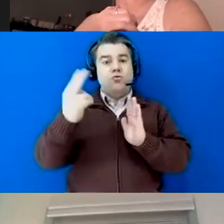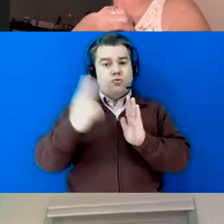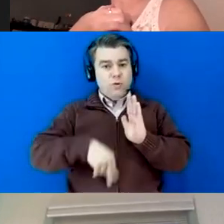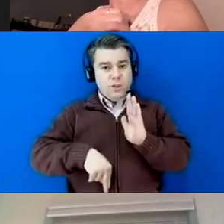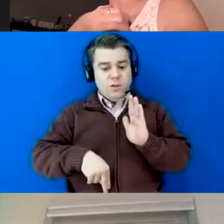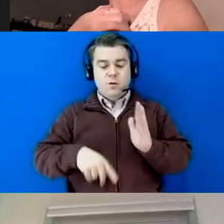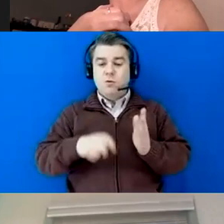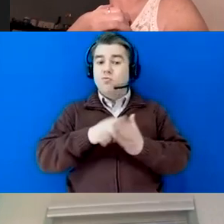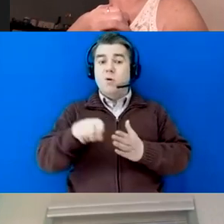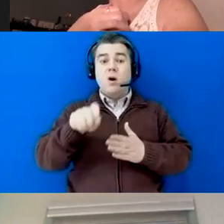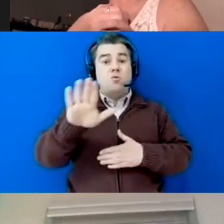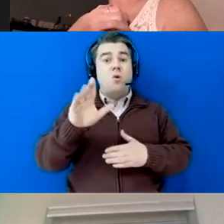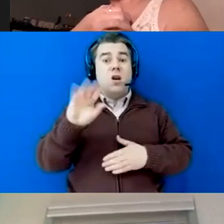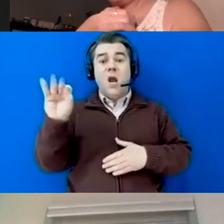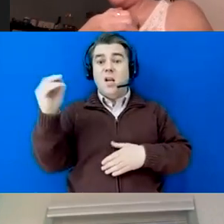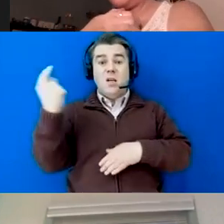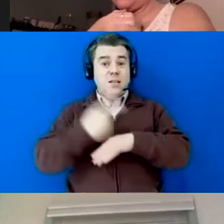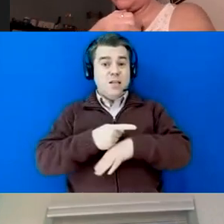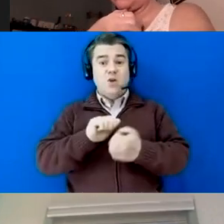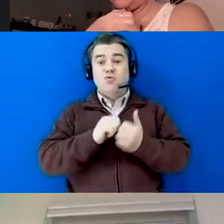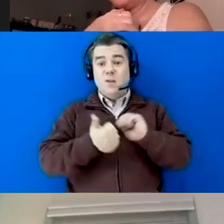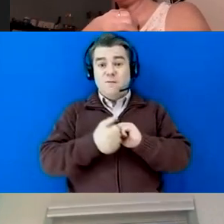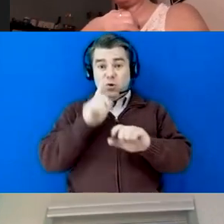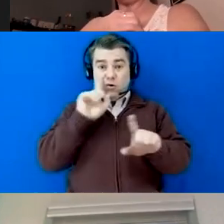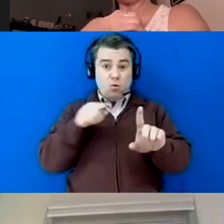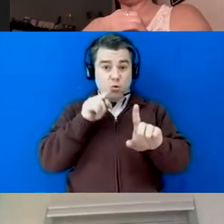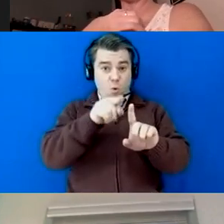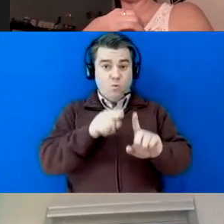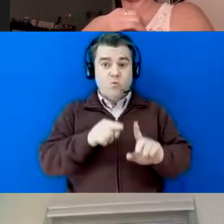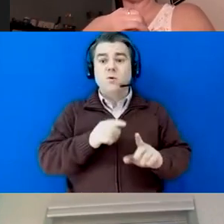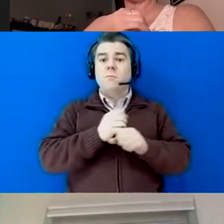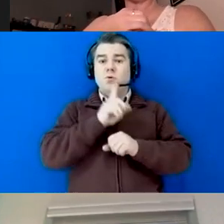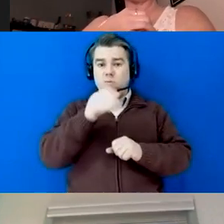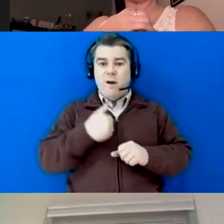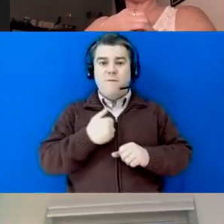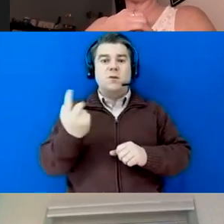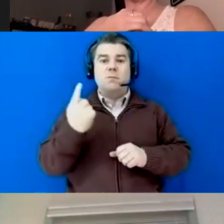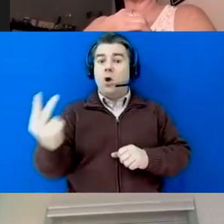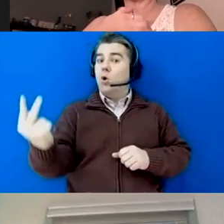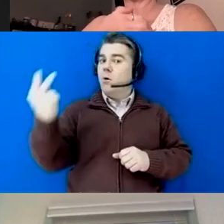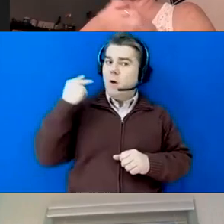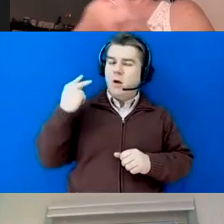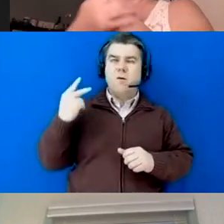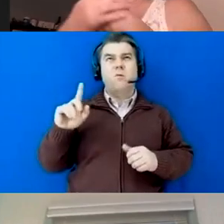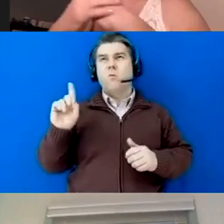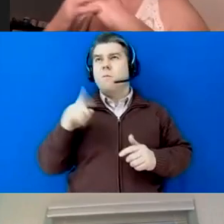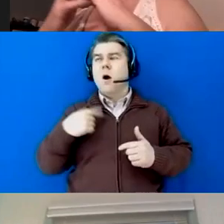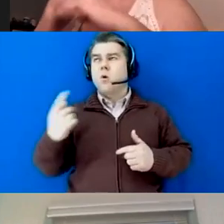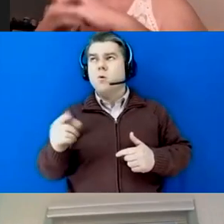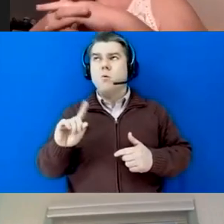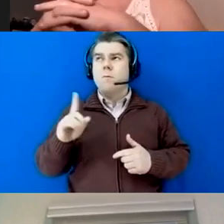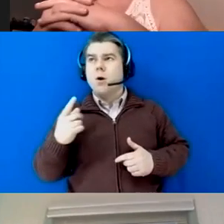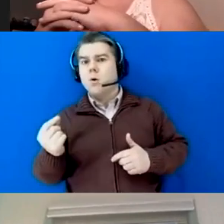your 90-day transformation goals so that you have something to look back on and be like, all right, where am I going? Where am I going?